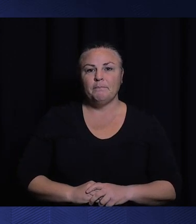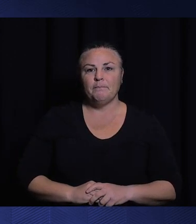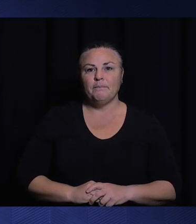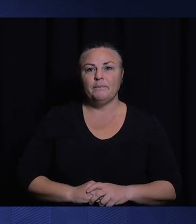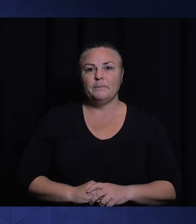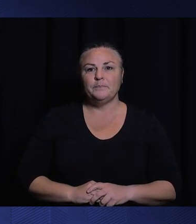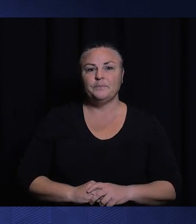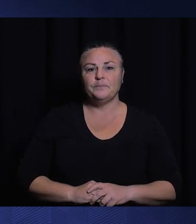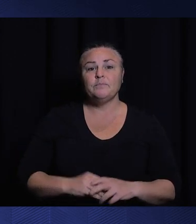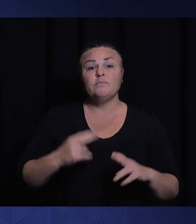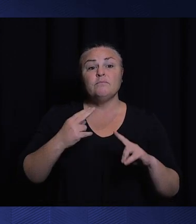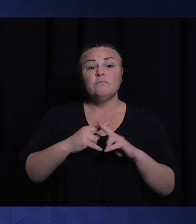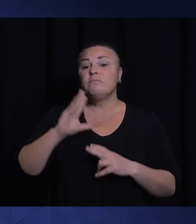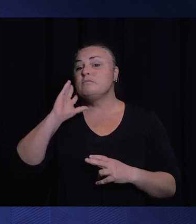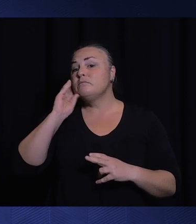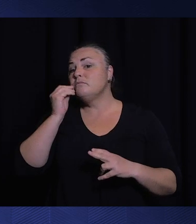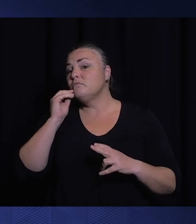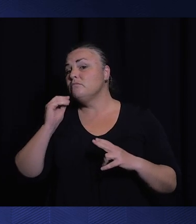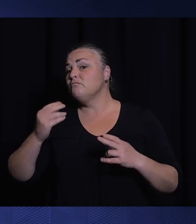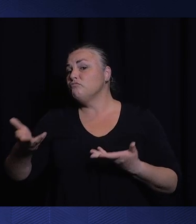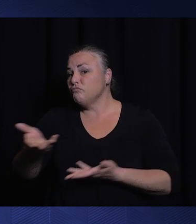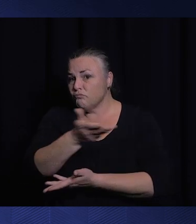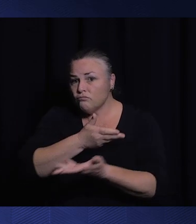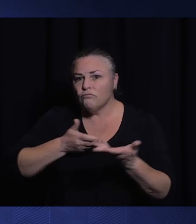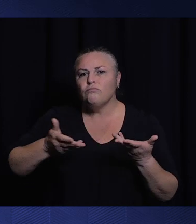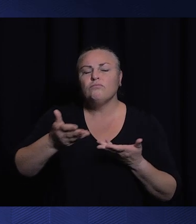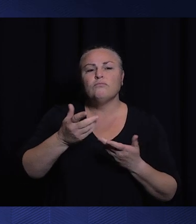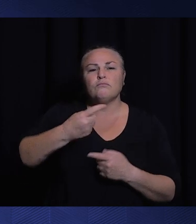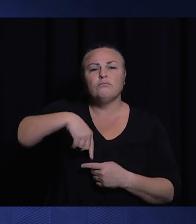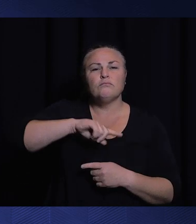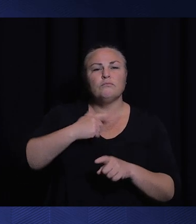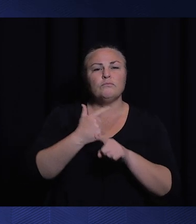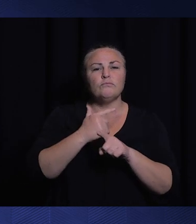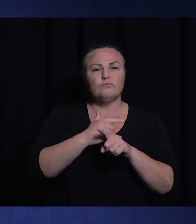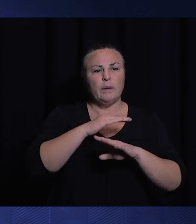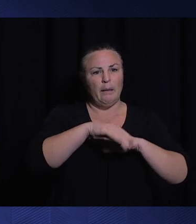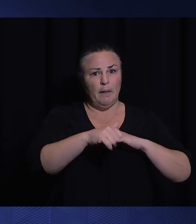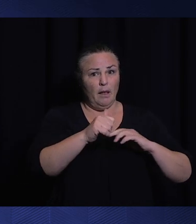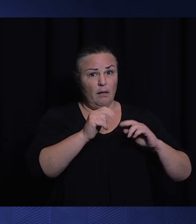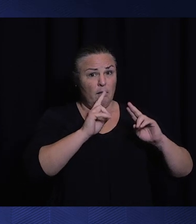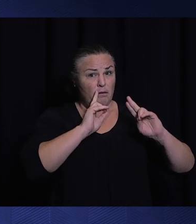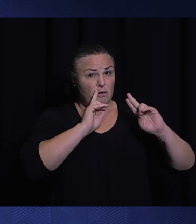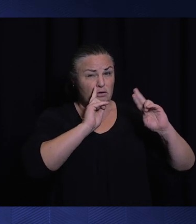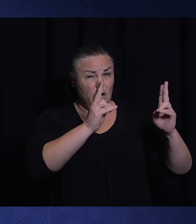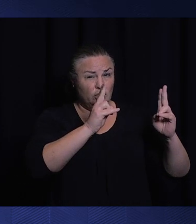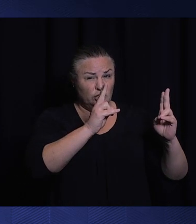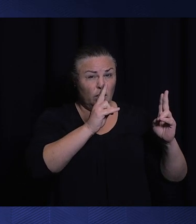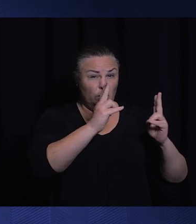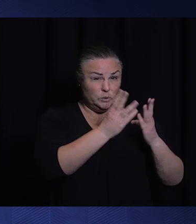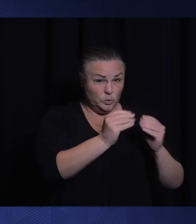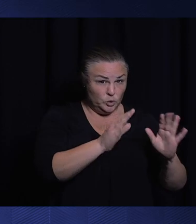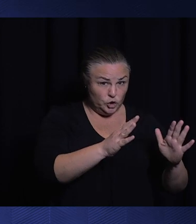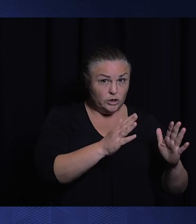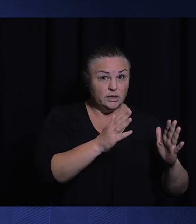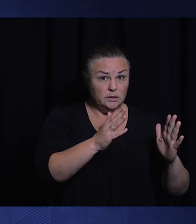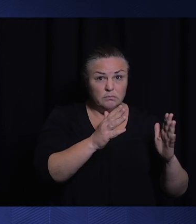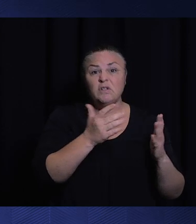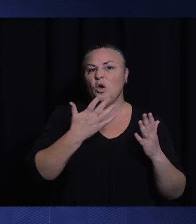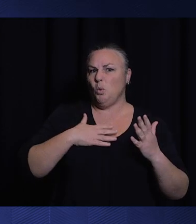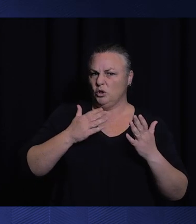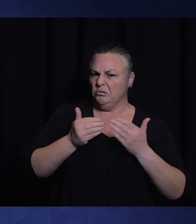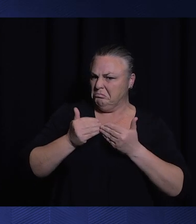In today's discussion, we are taking the conversation from nature-based solutions forward, but not simply